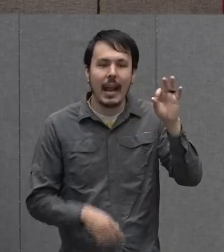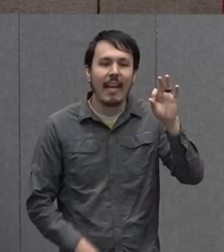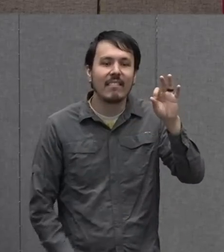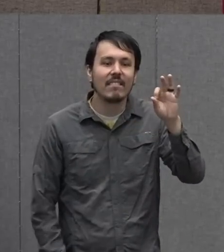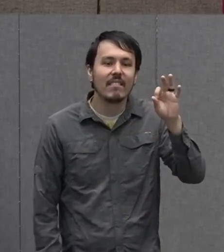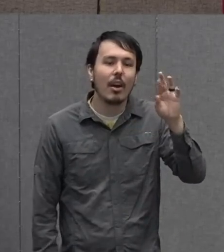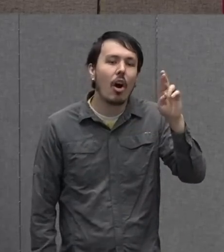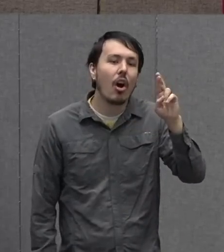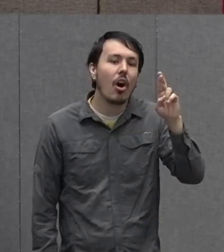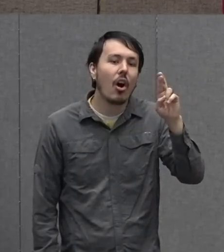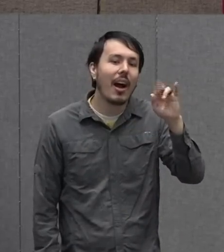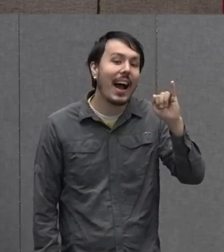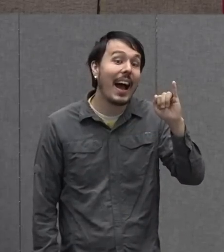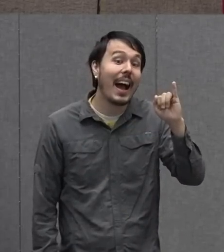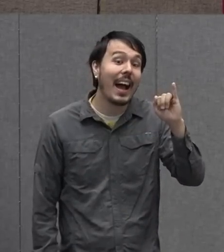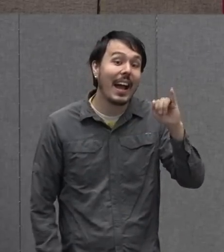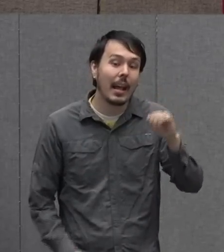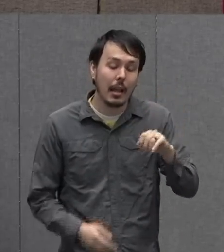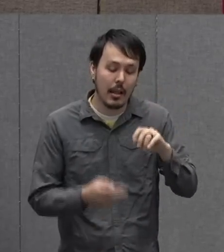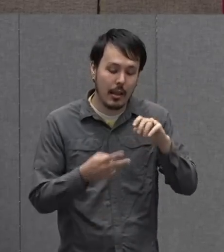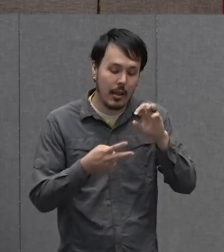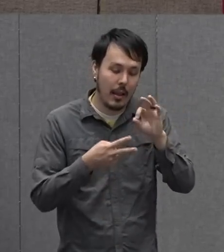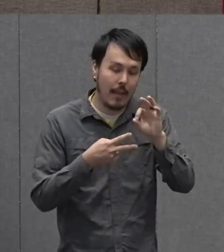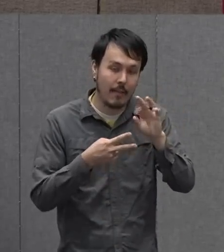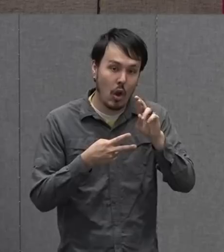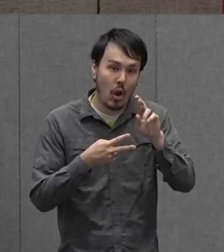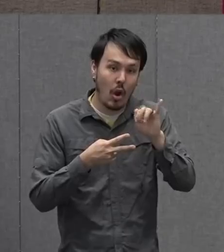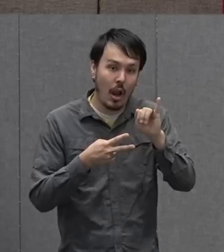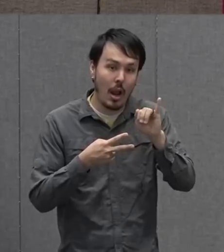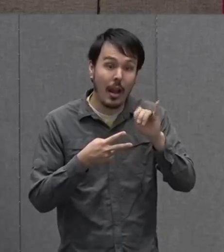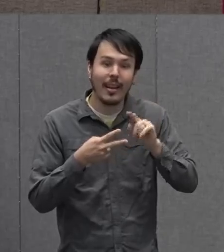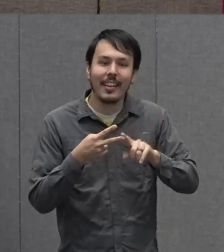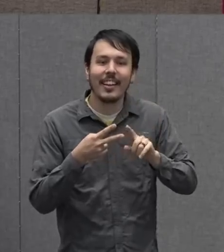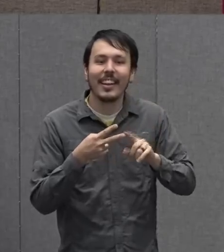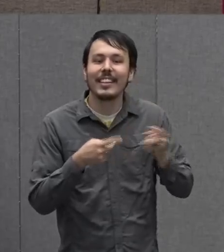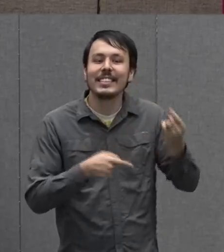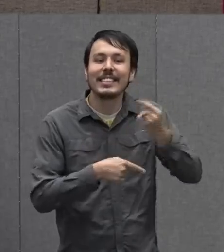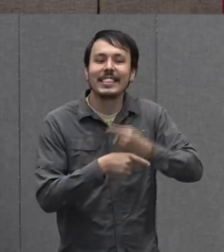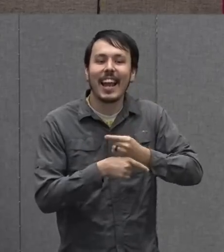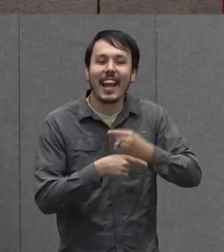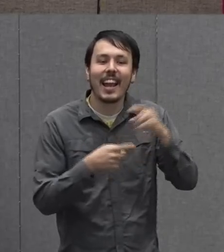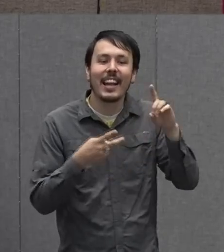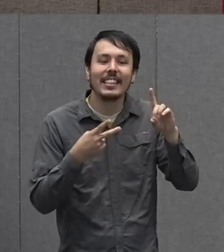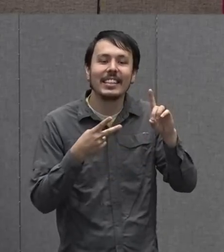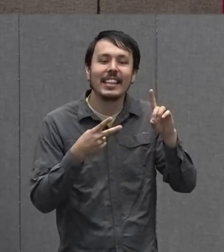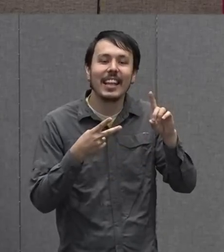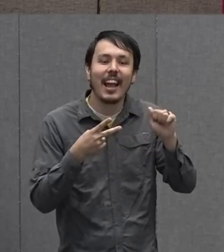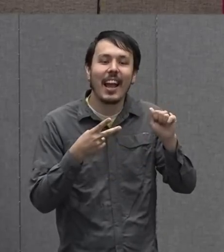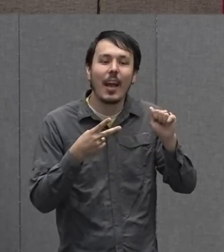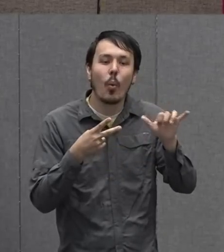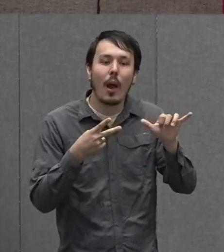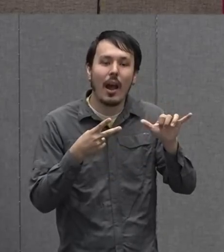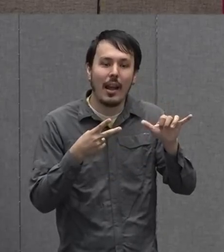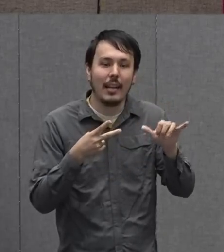F-R-I. Day, D-A-Y. Friday.